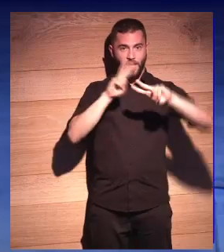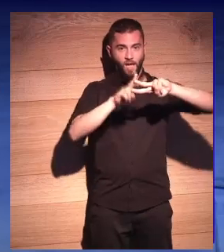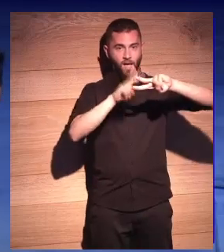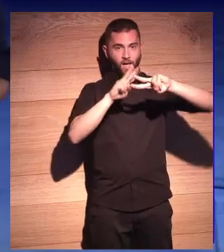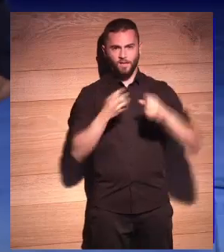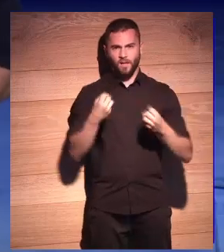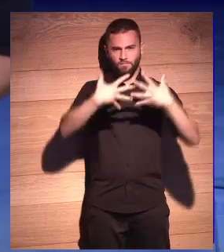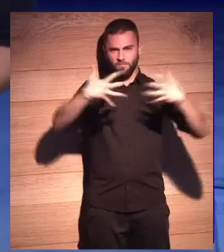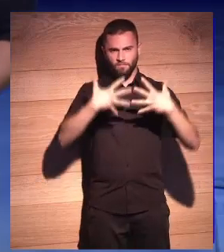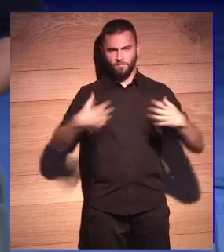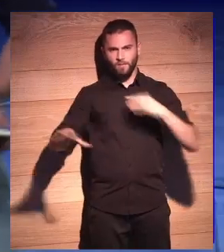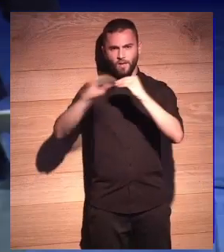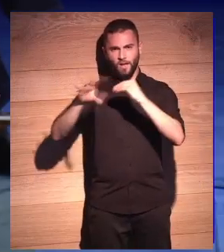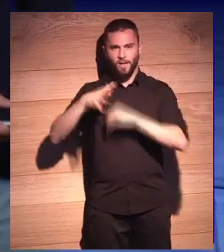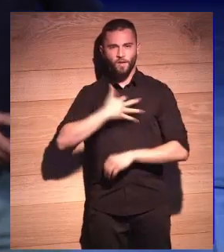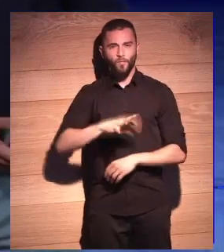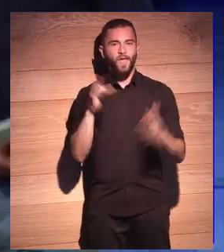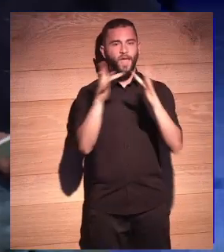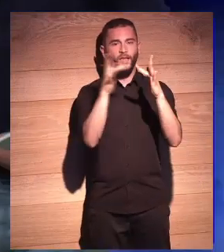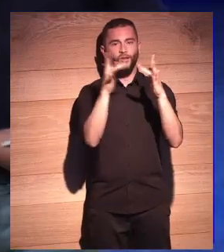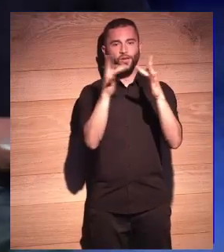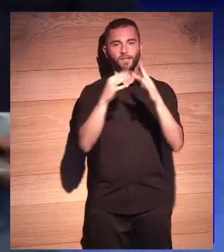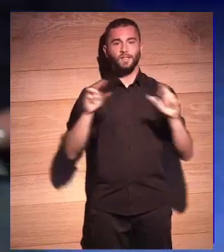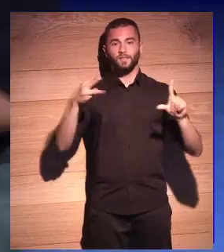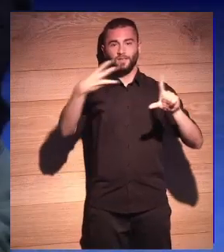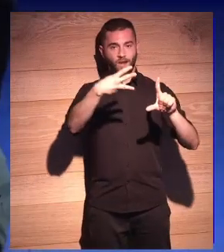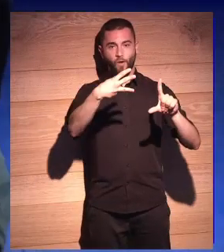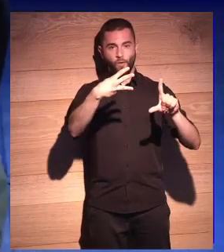works through our hashtag, and we are going to be